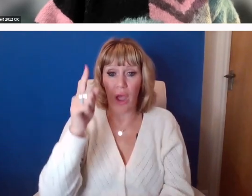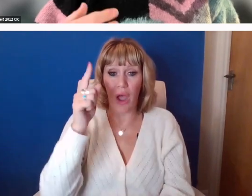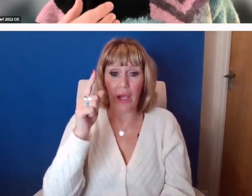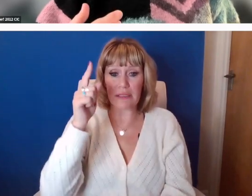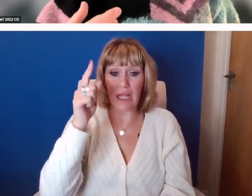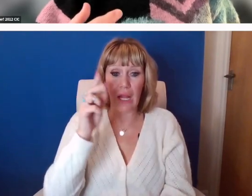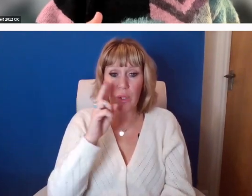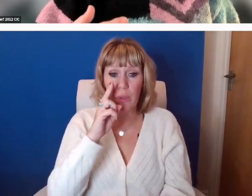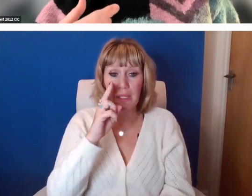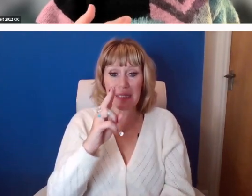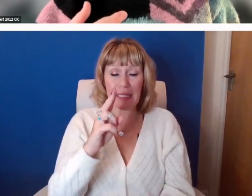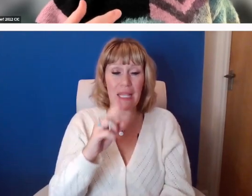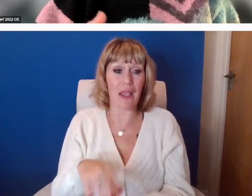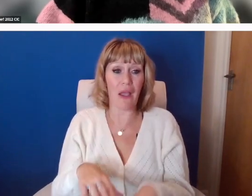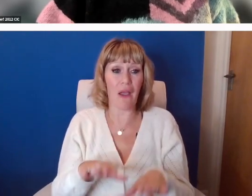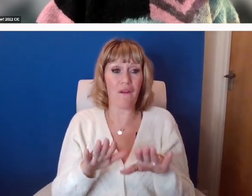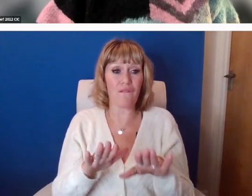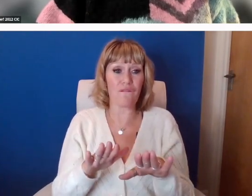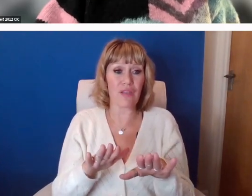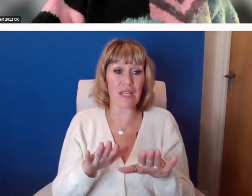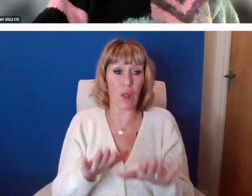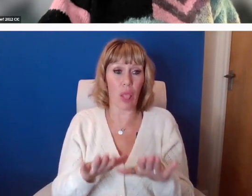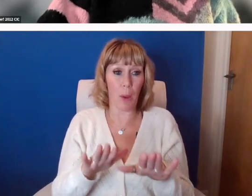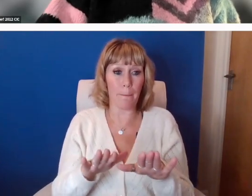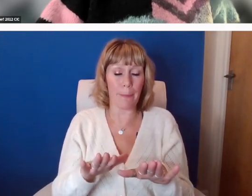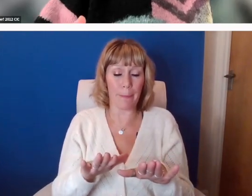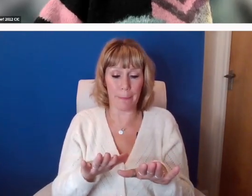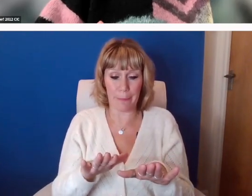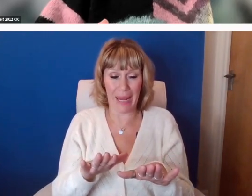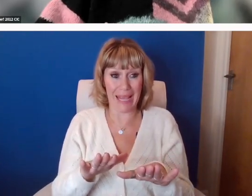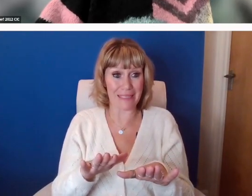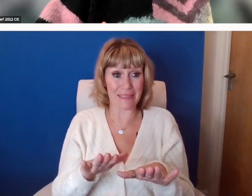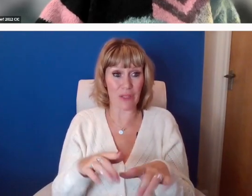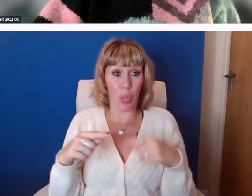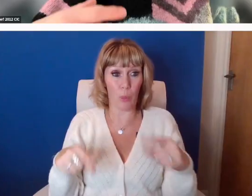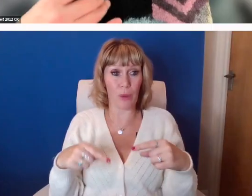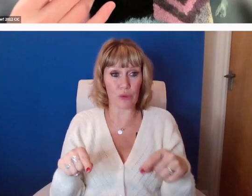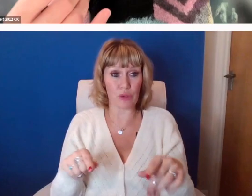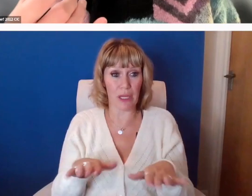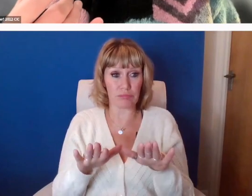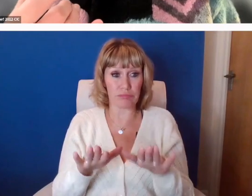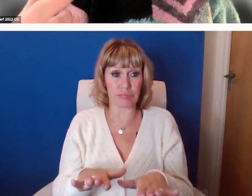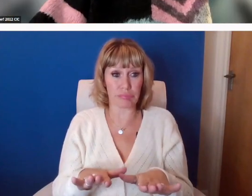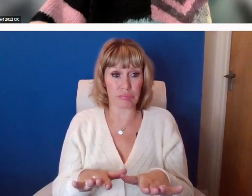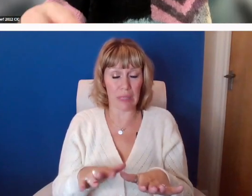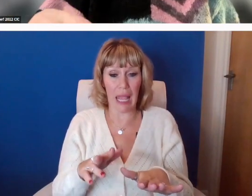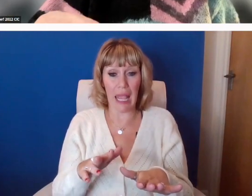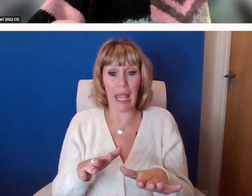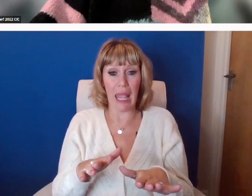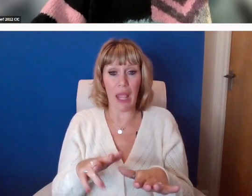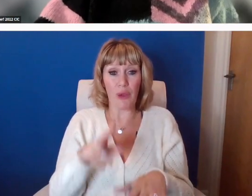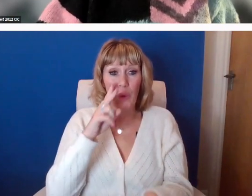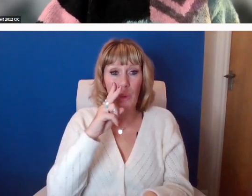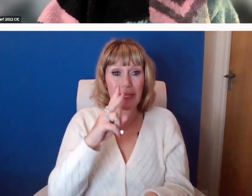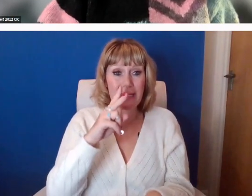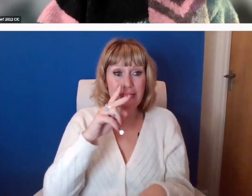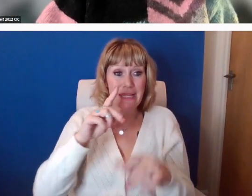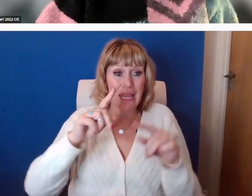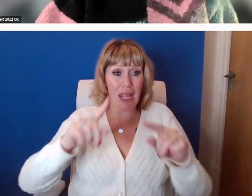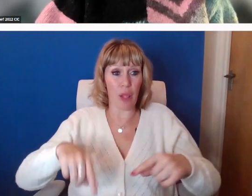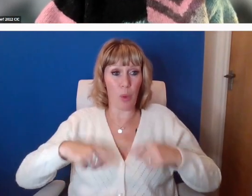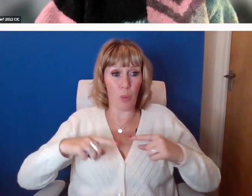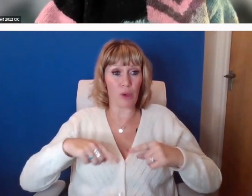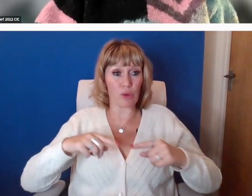plates. So it's an image that I really recognize myself. You're sitting in your chair, you're looking in your mirror, and you can see your feet.